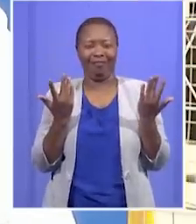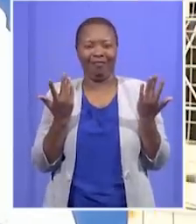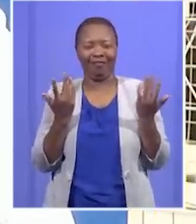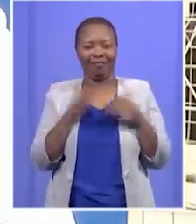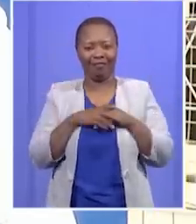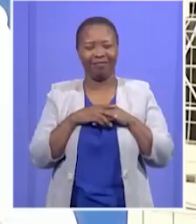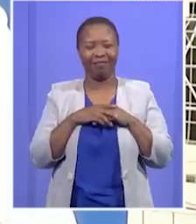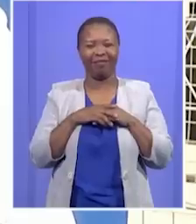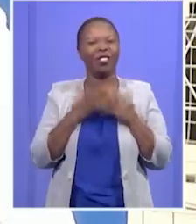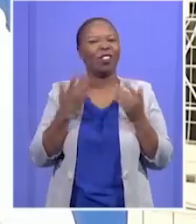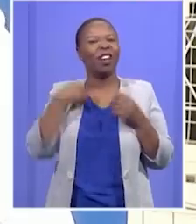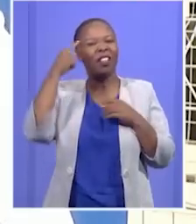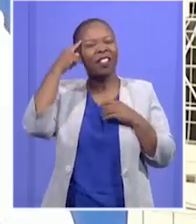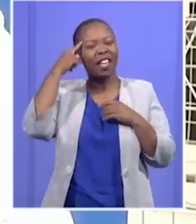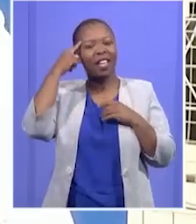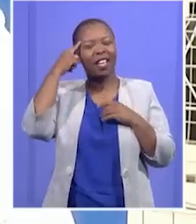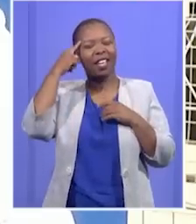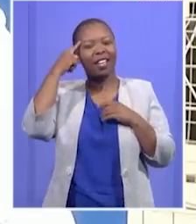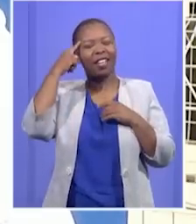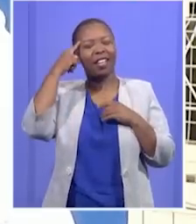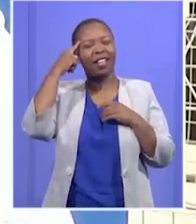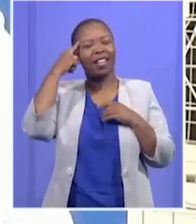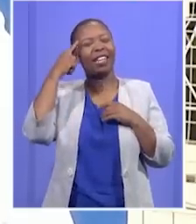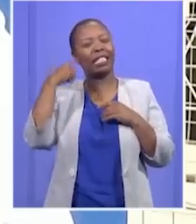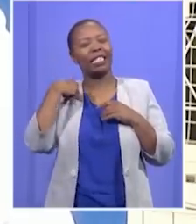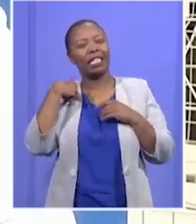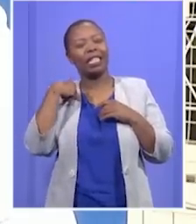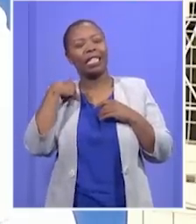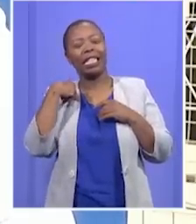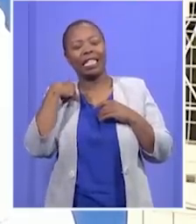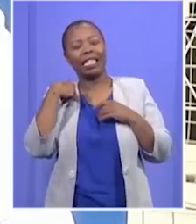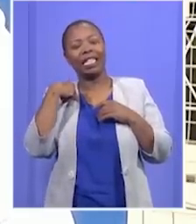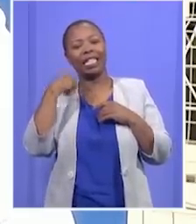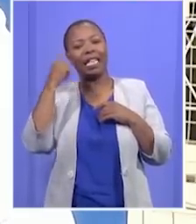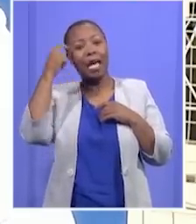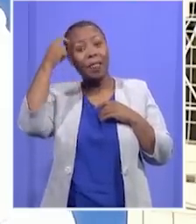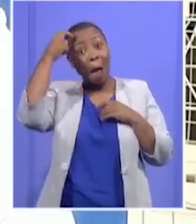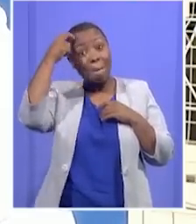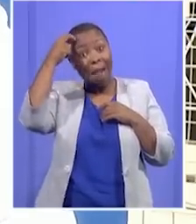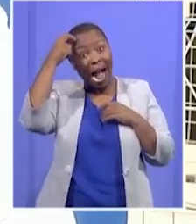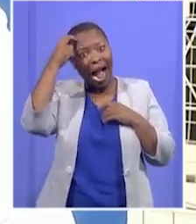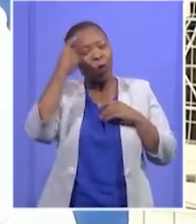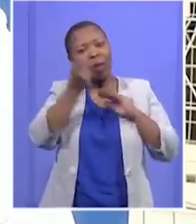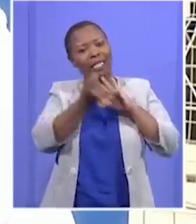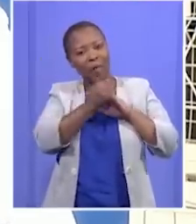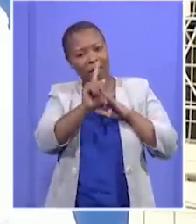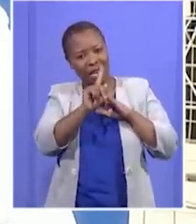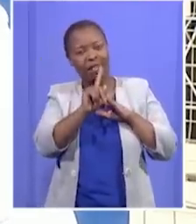you know, it was less what was going through their mind. It was more, what is the